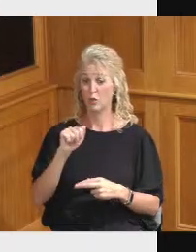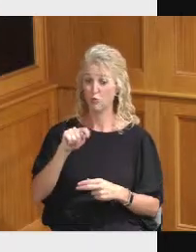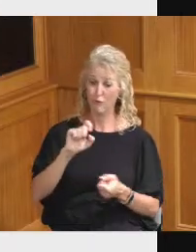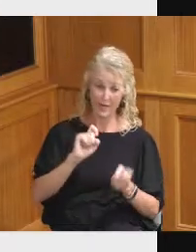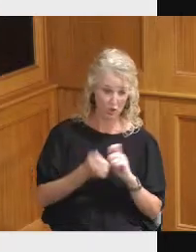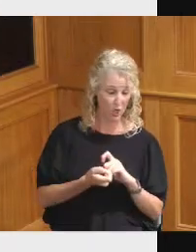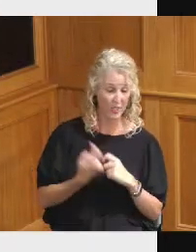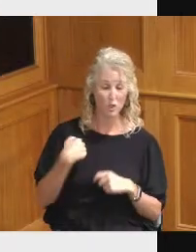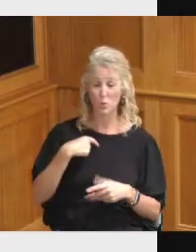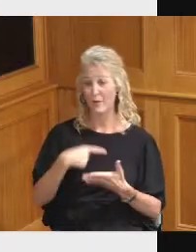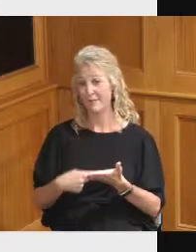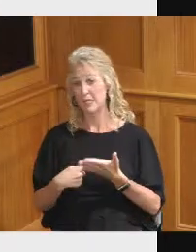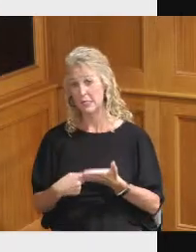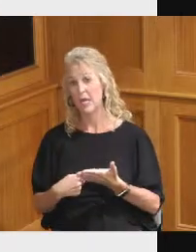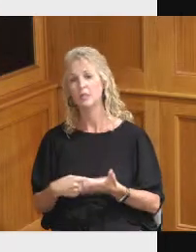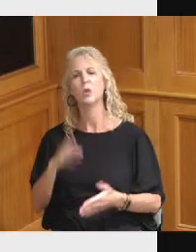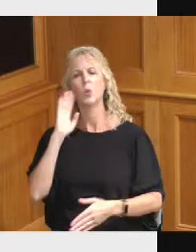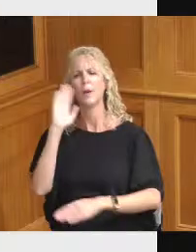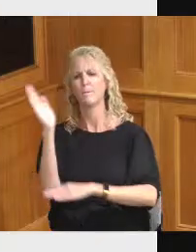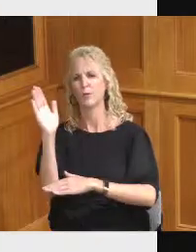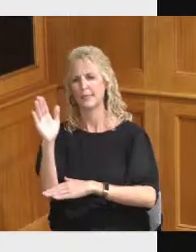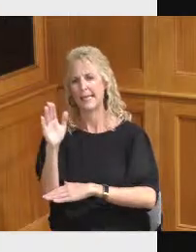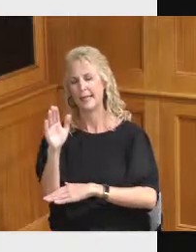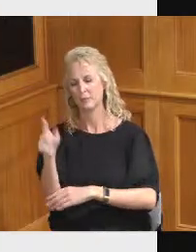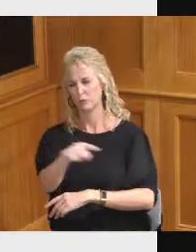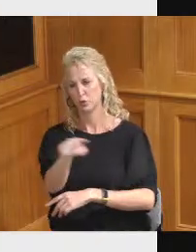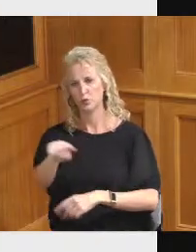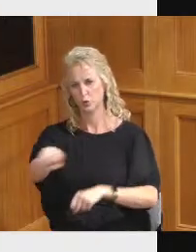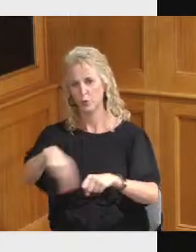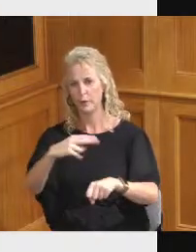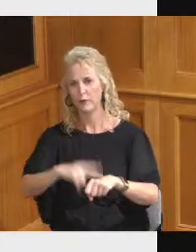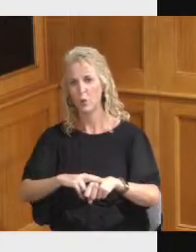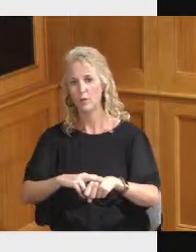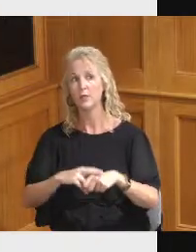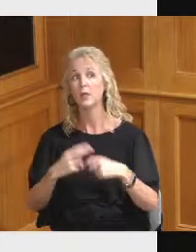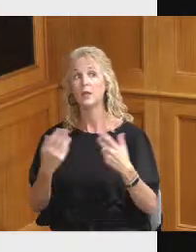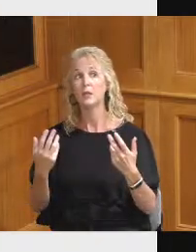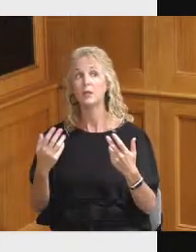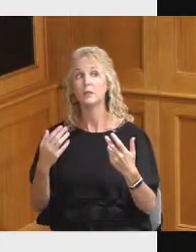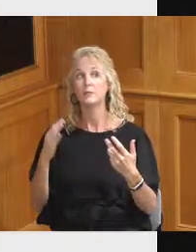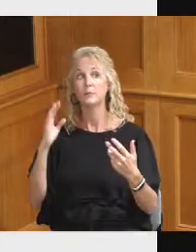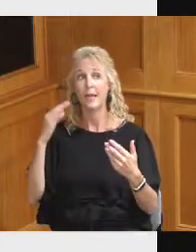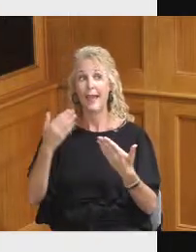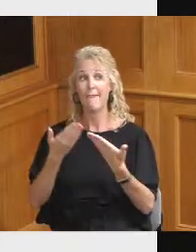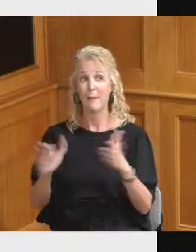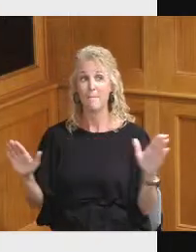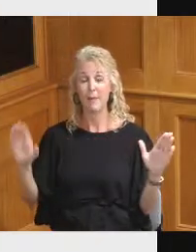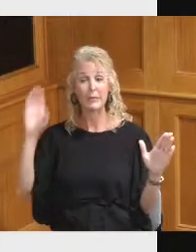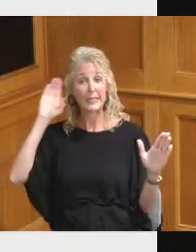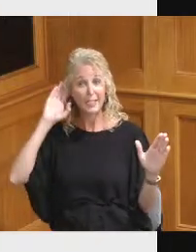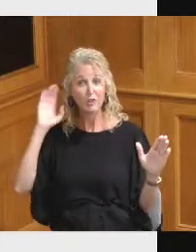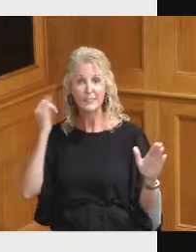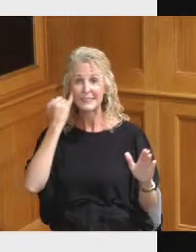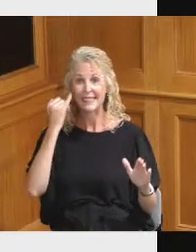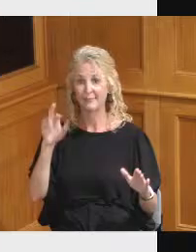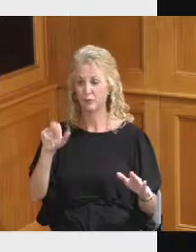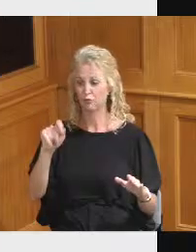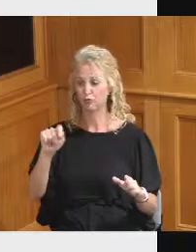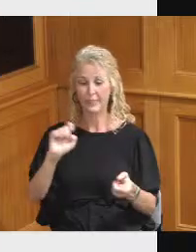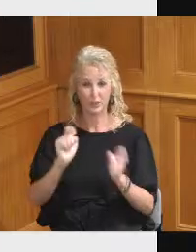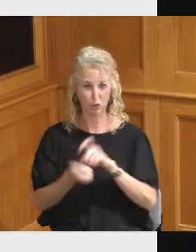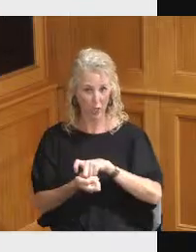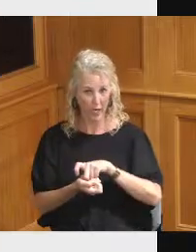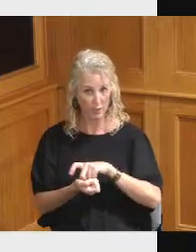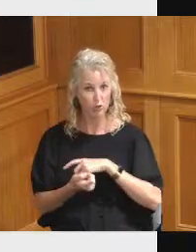talked about, that would be presented to the board. We would have, hearings on any rate structure changes.